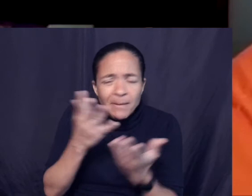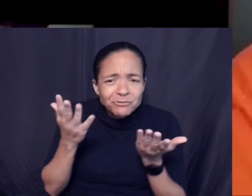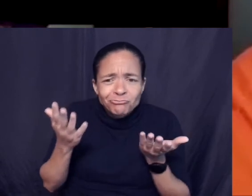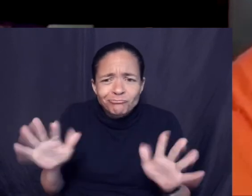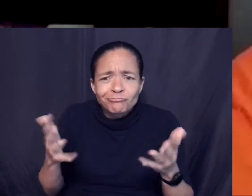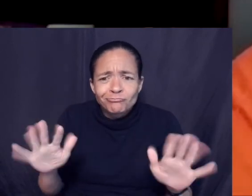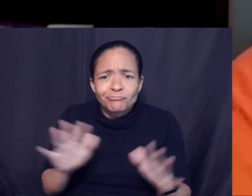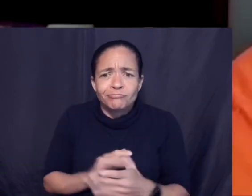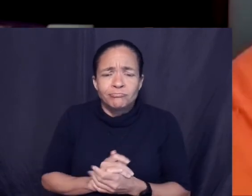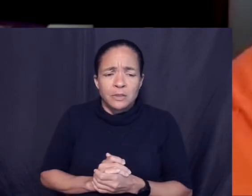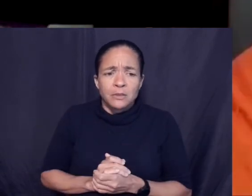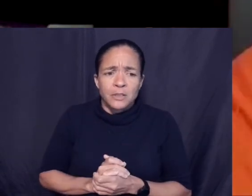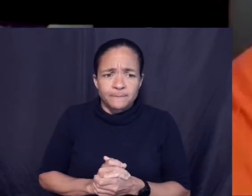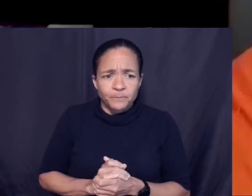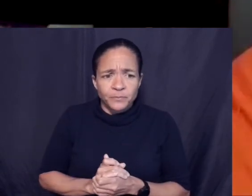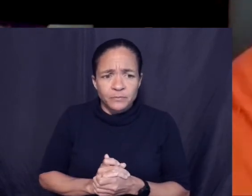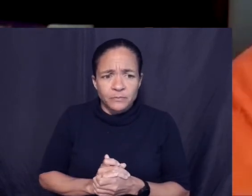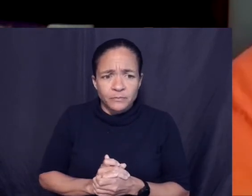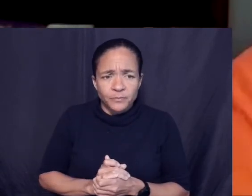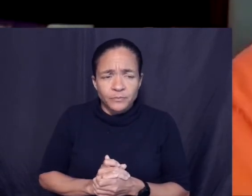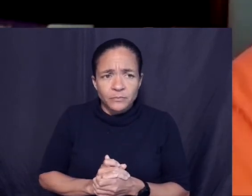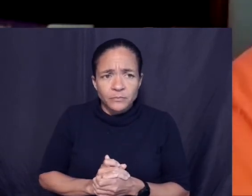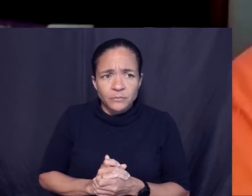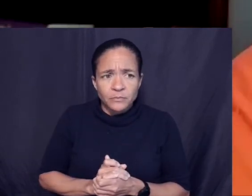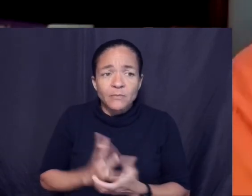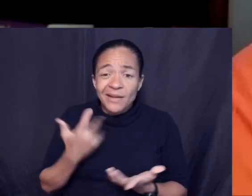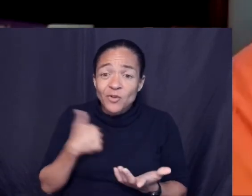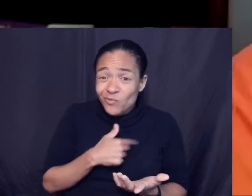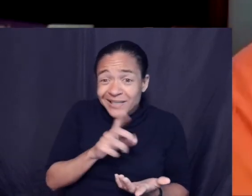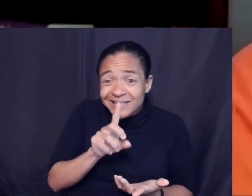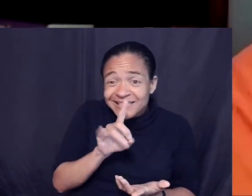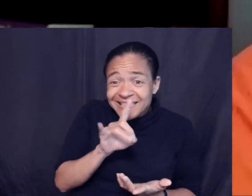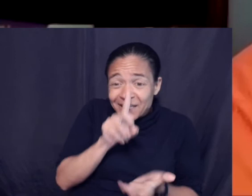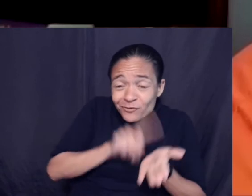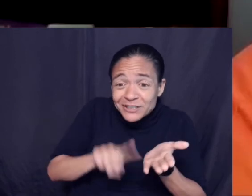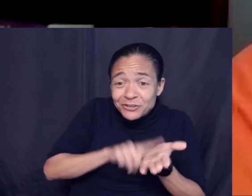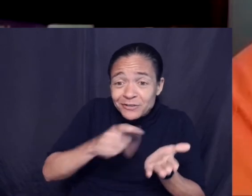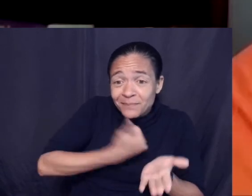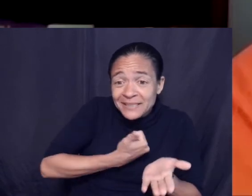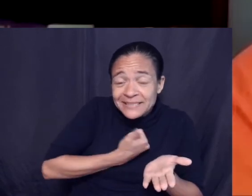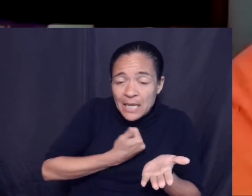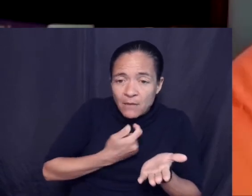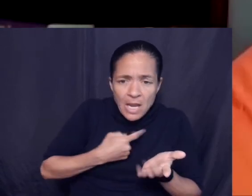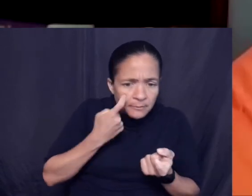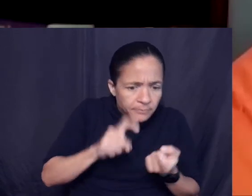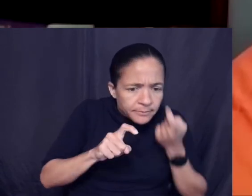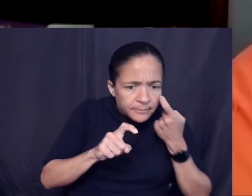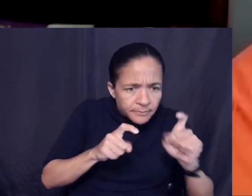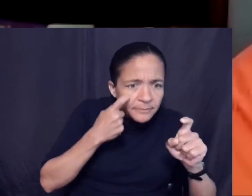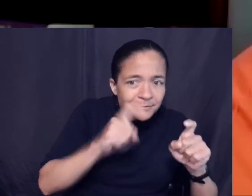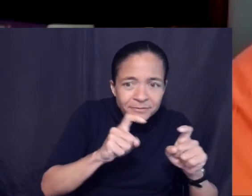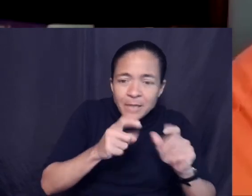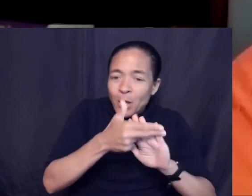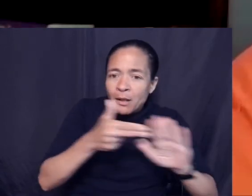we had, which was very, very limited. And so we did research ourselves, but everything that I was finding